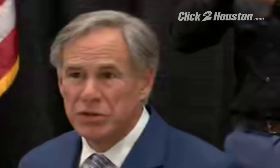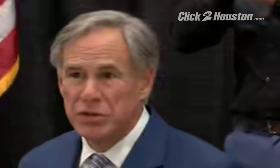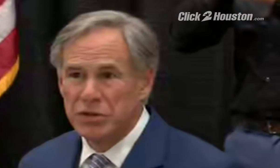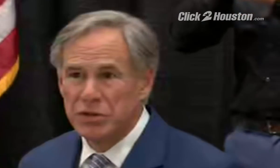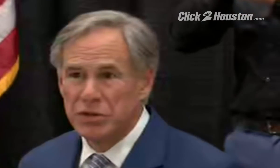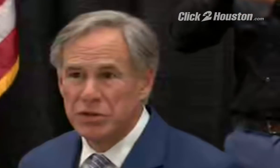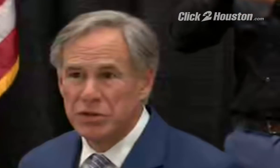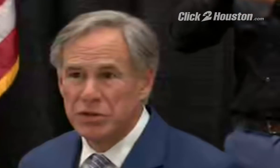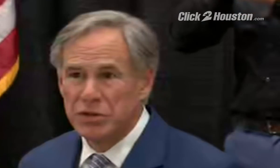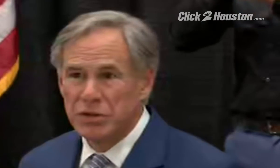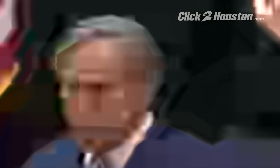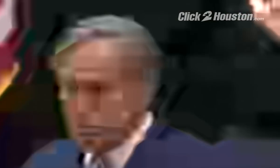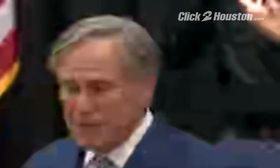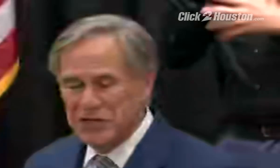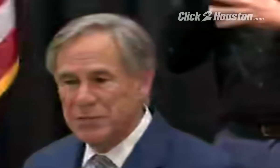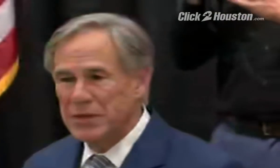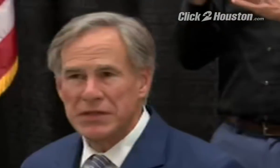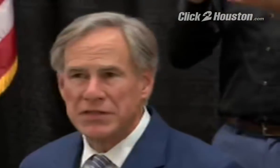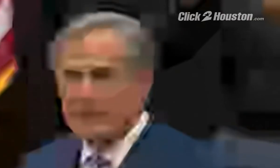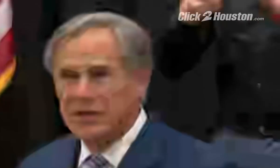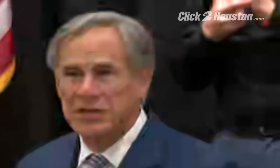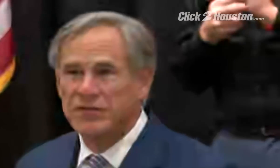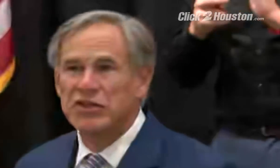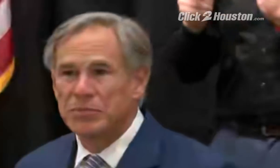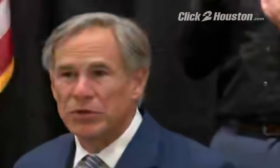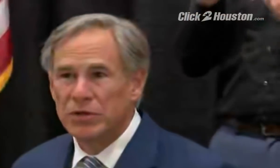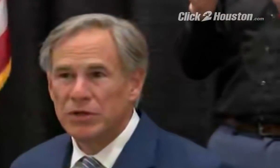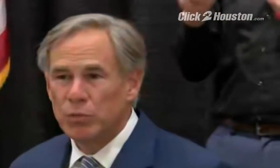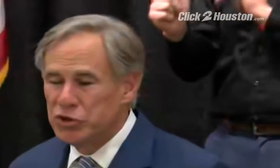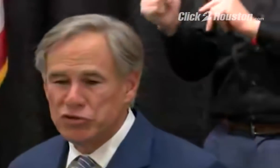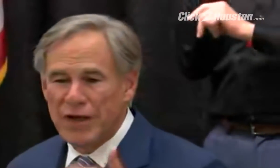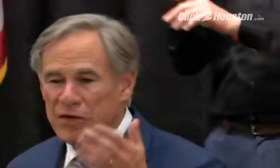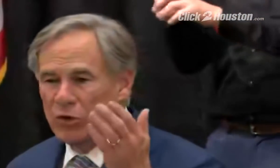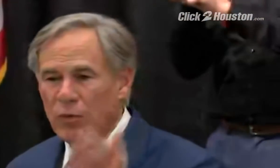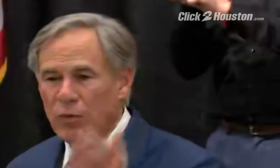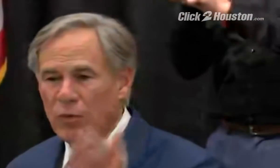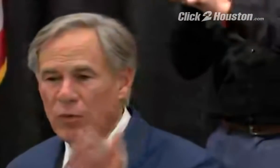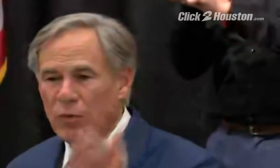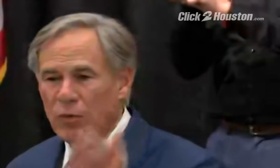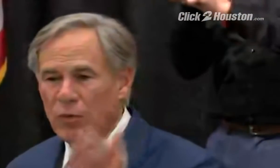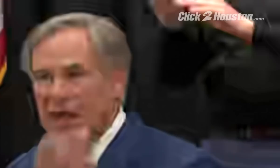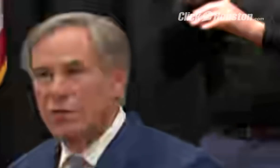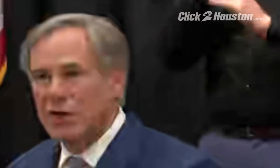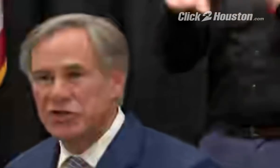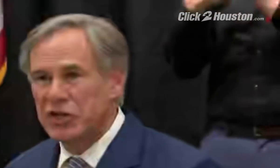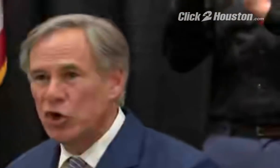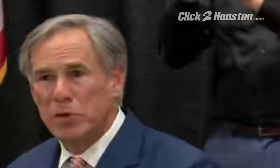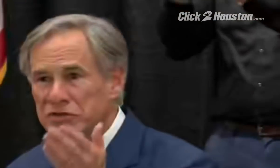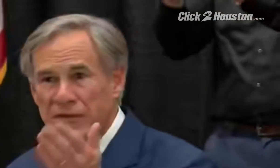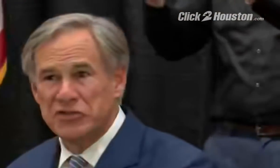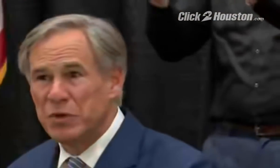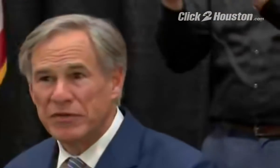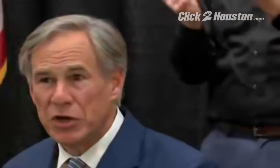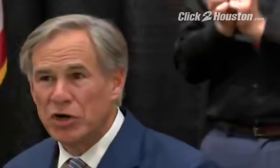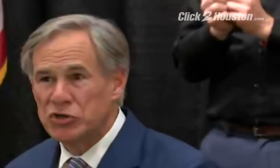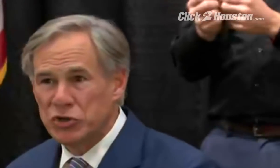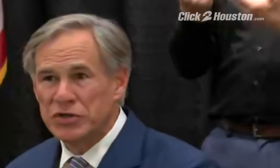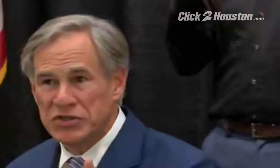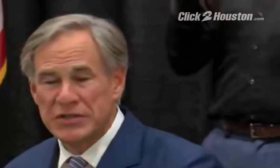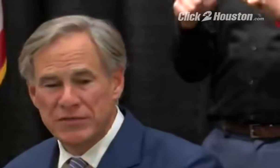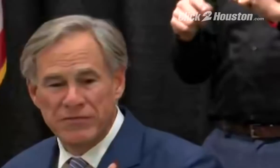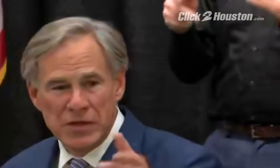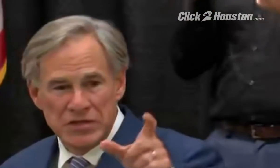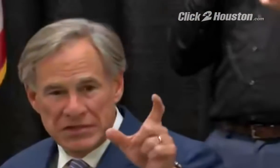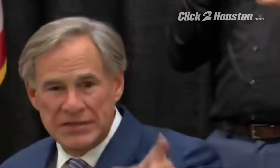person will not get it. We're talking about something that's invisible. When you're driving around, driving on a highway, you see a whole bunch of fast-moving cars,